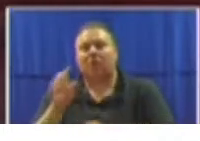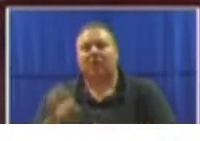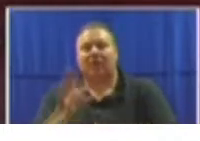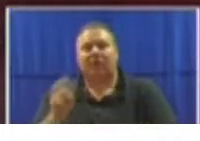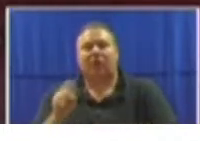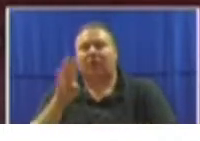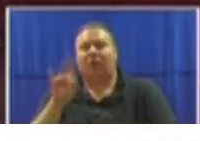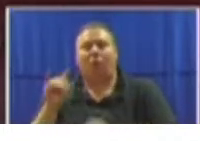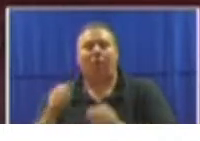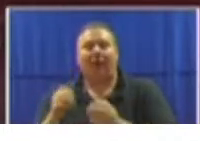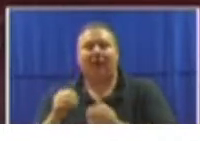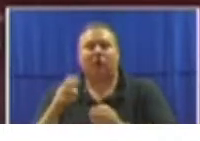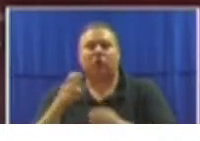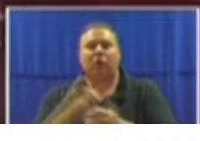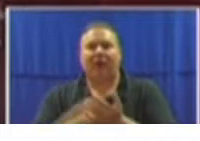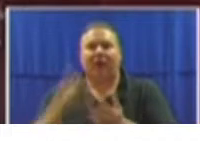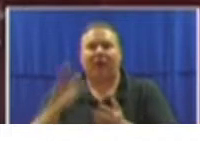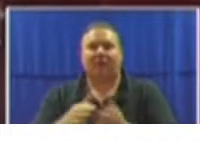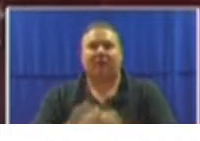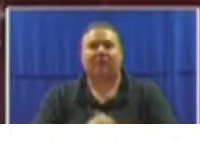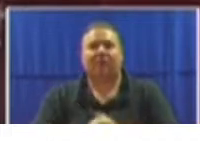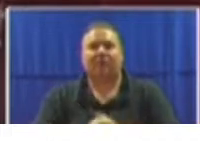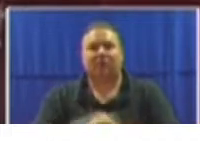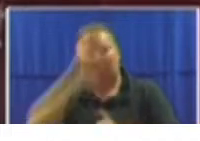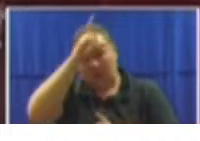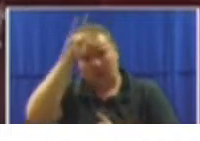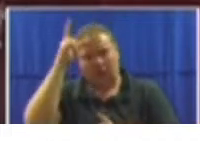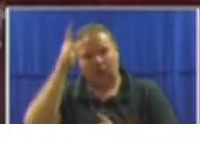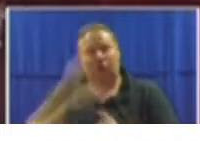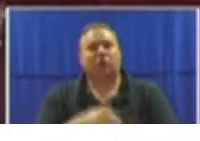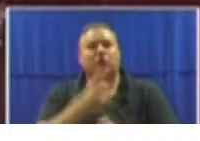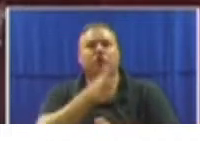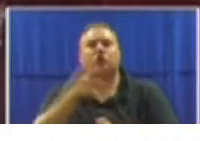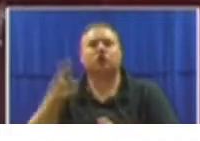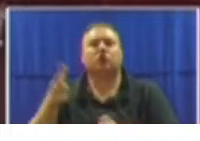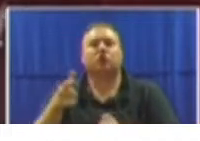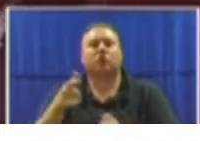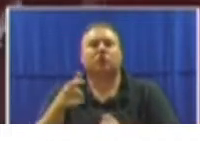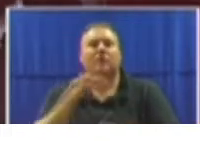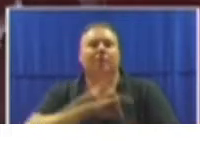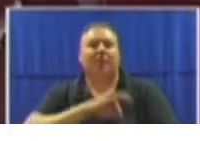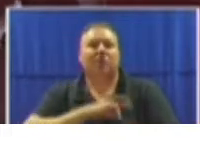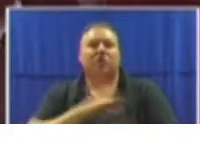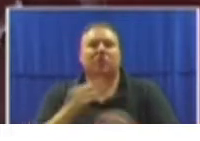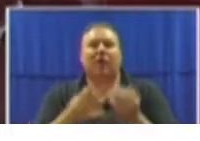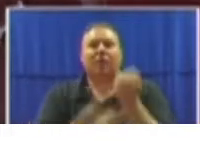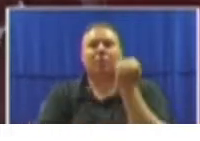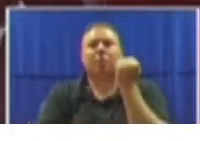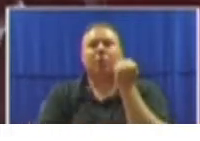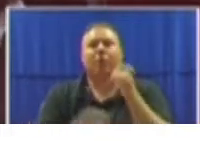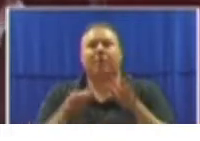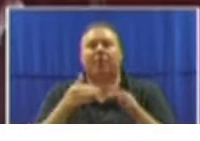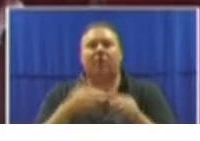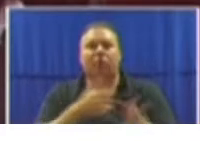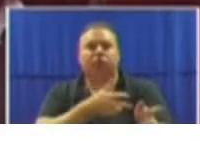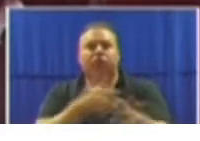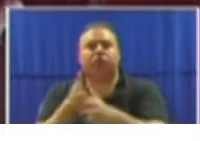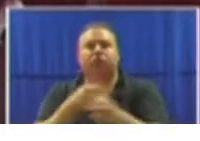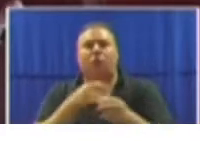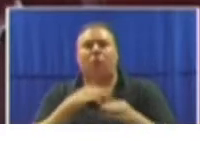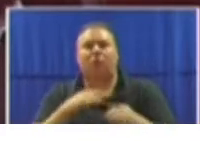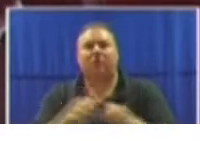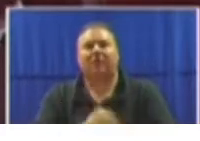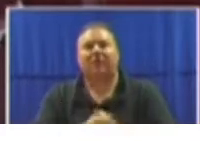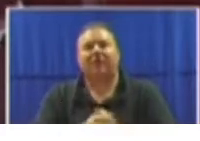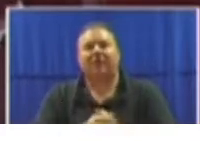forget Minister Zulu, who rides around in armoured vehicles shooting the pensioners and poor people she's supposed to protect with water cannons. Bad old Minister De